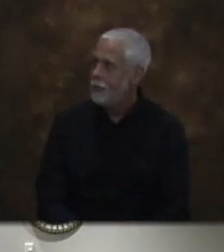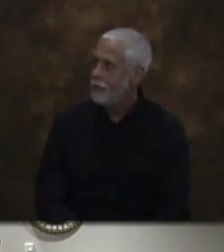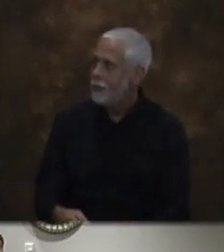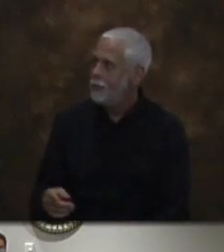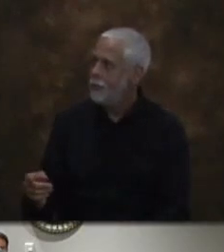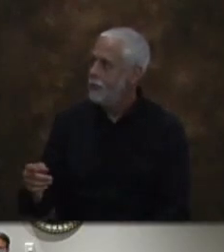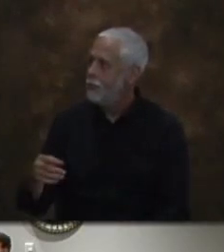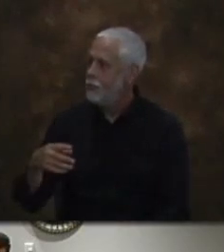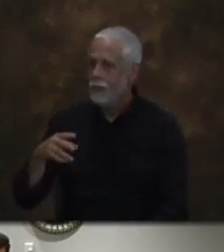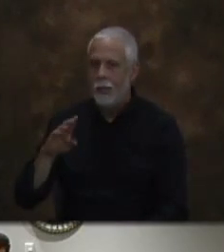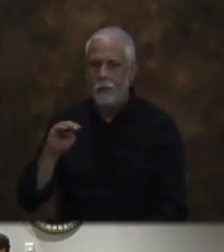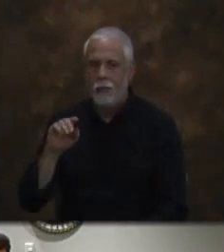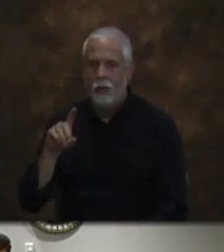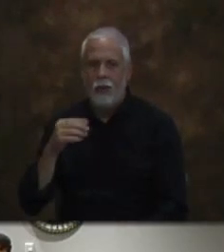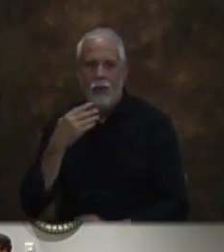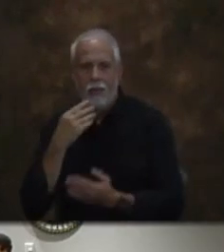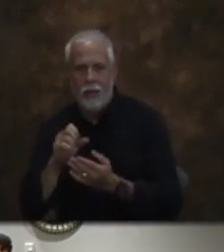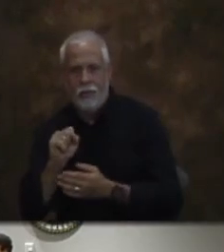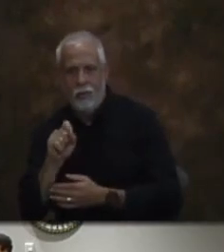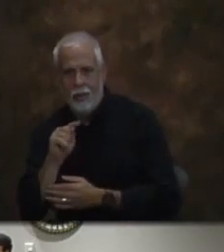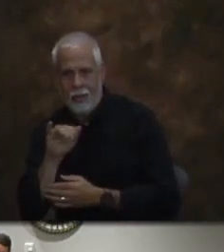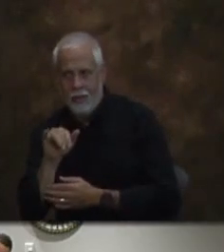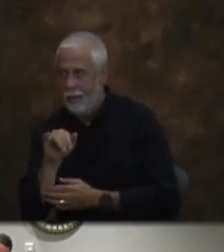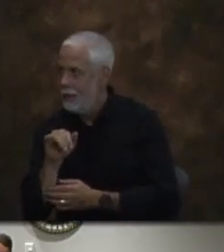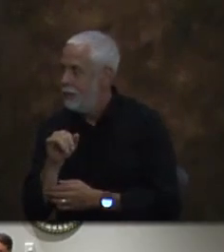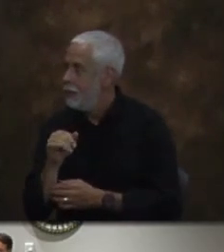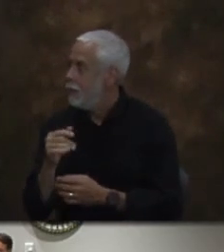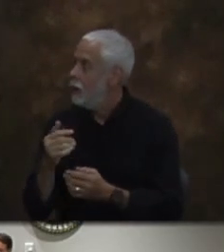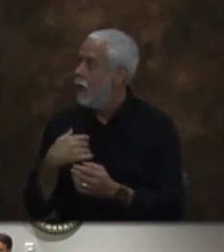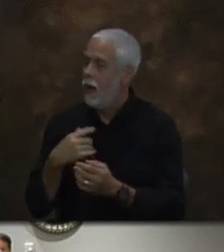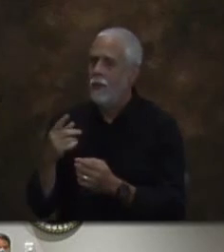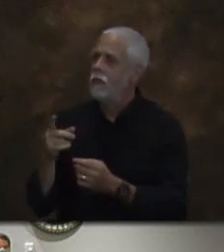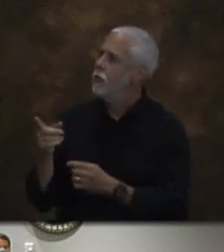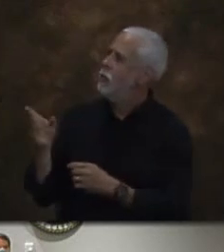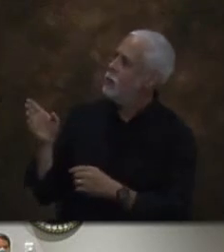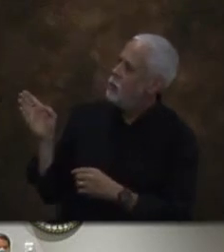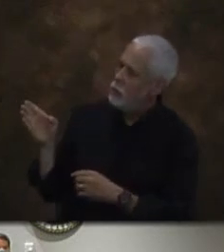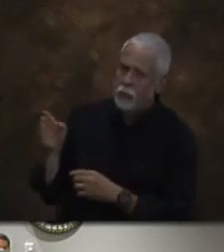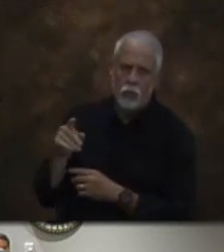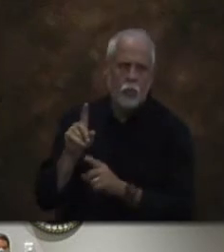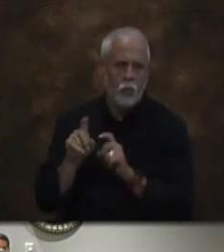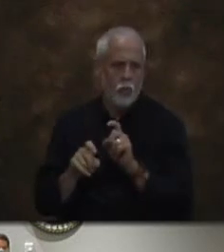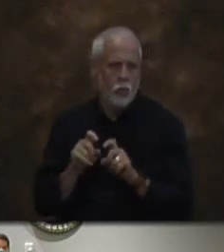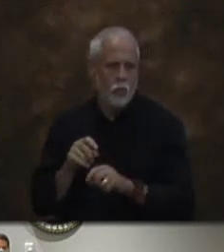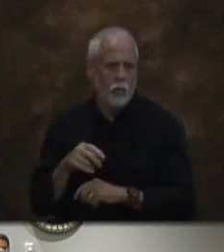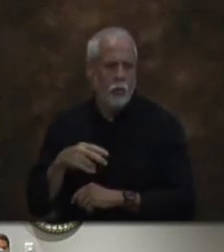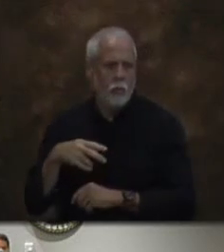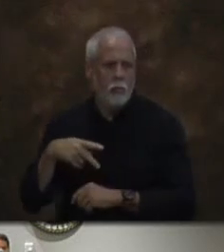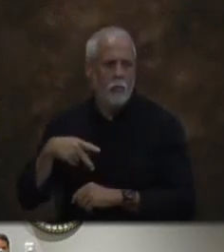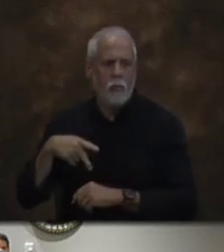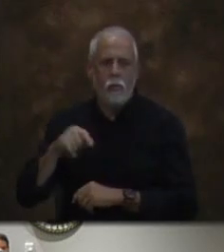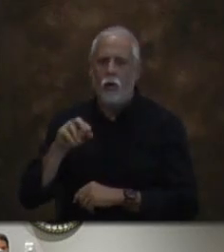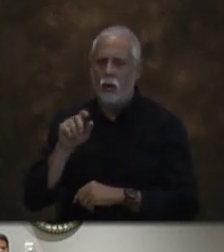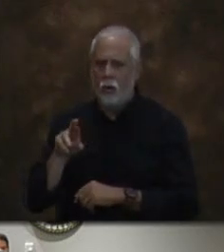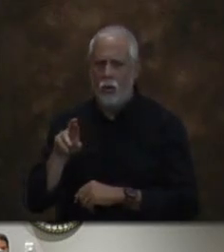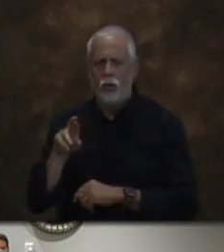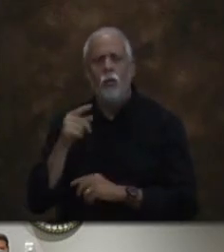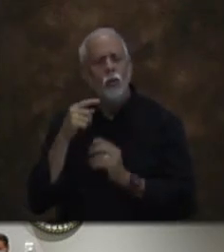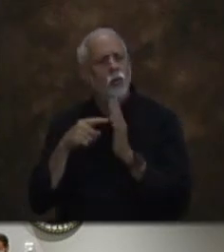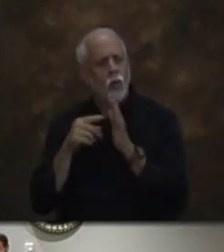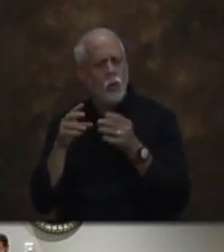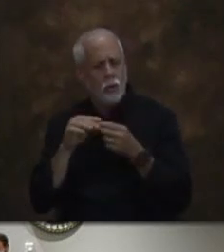Thank you, Stacey. I got a couple of questions. the first, you showed us a slide